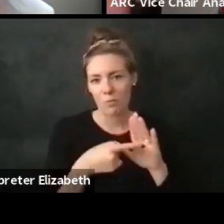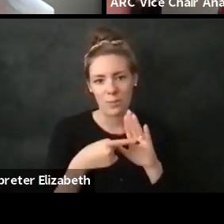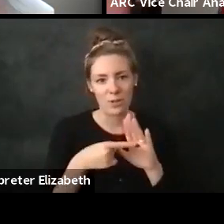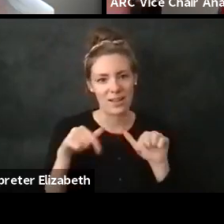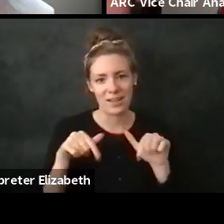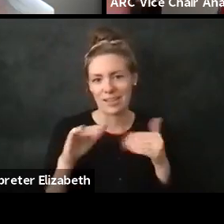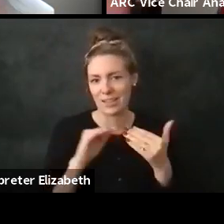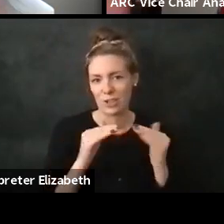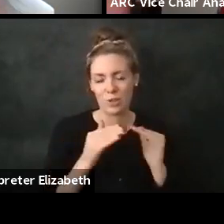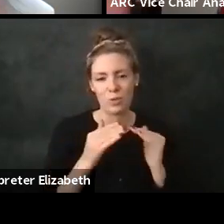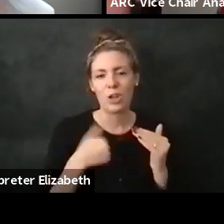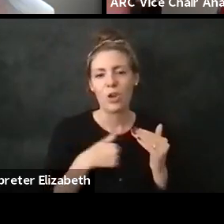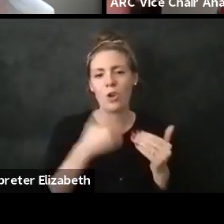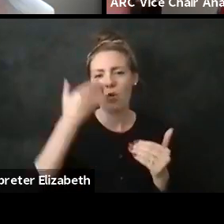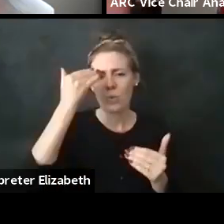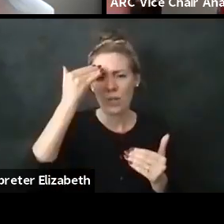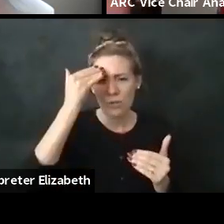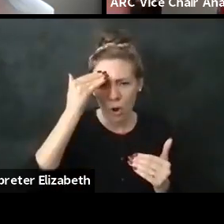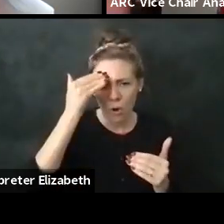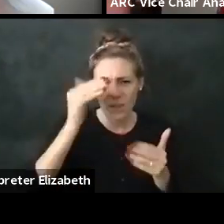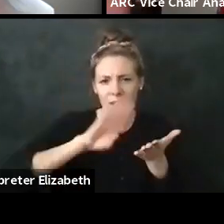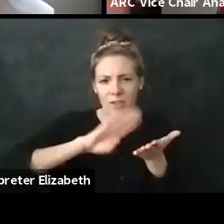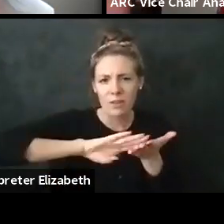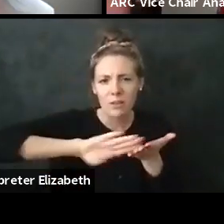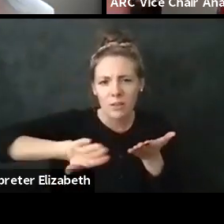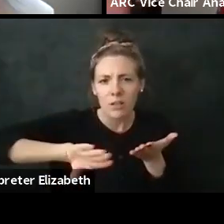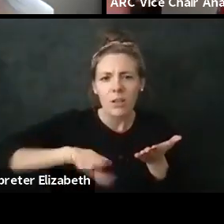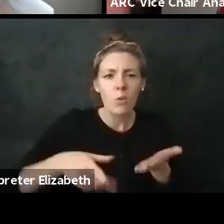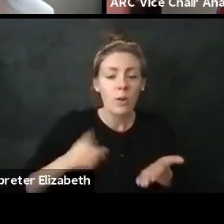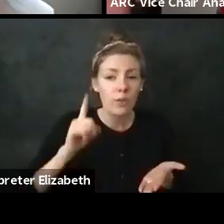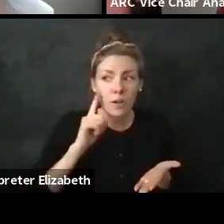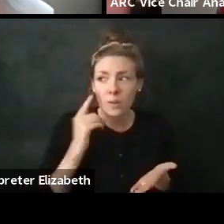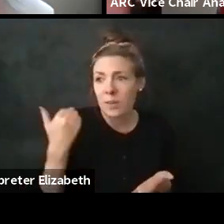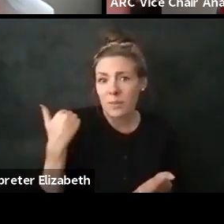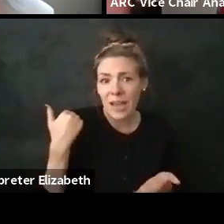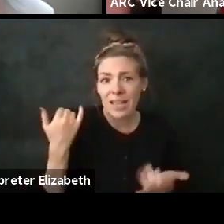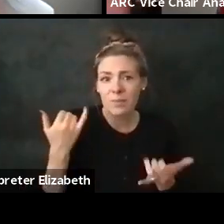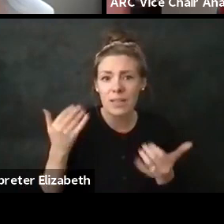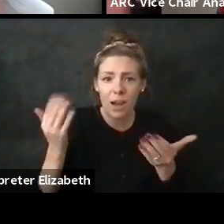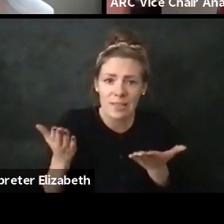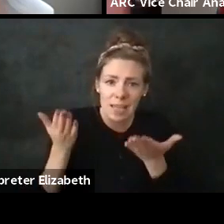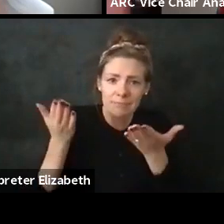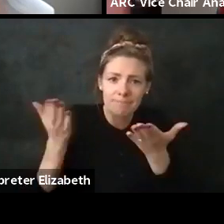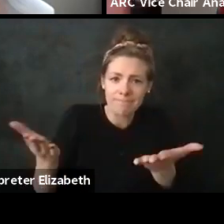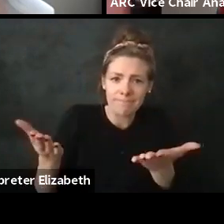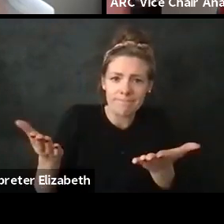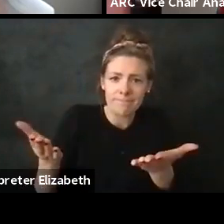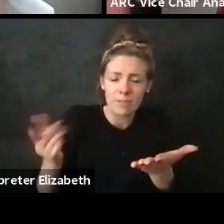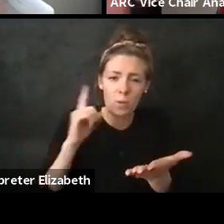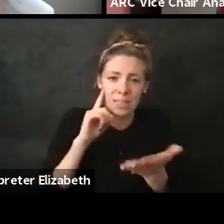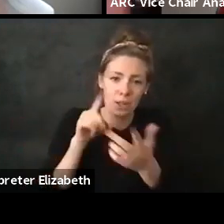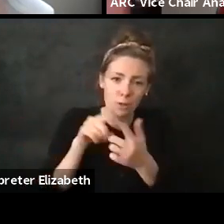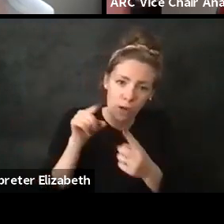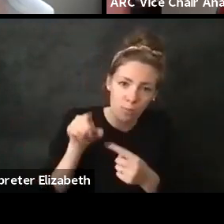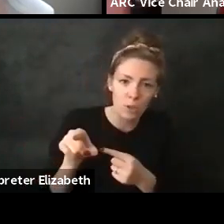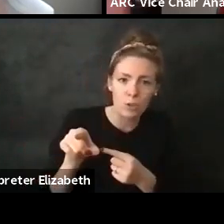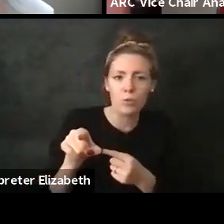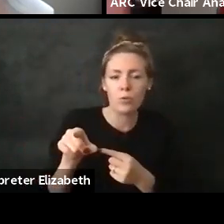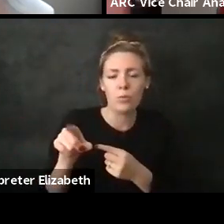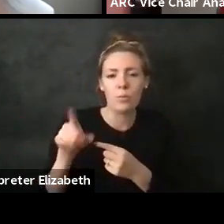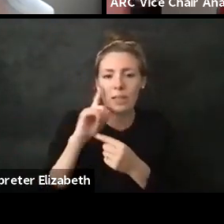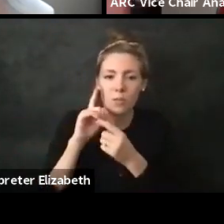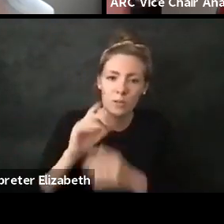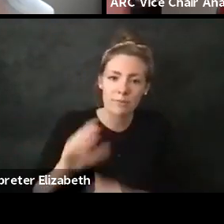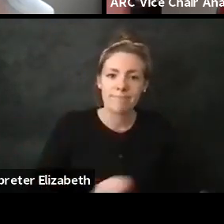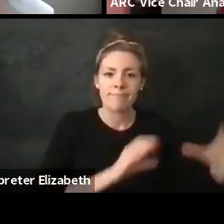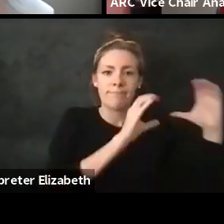community, and we know that they've been marginalized. We've heard from them in the past, but we want to give voice to that as we take on something that has never been